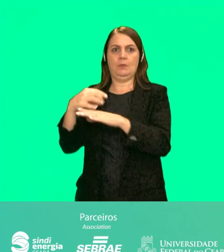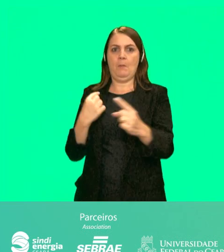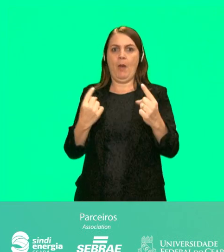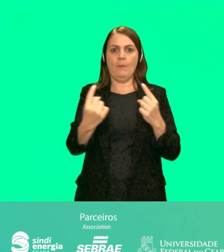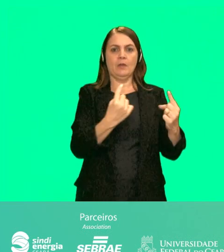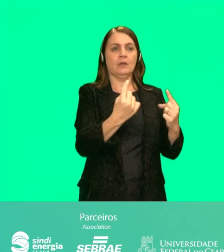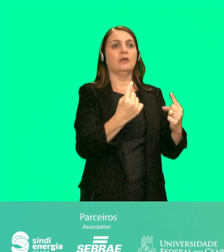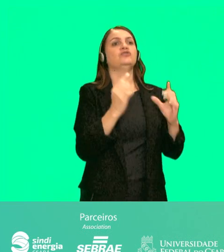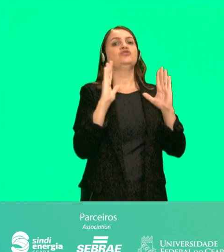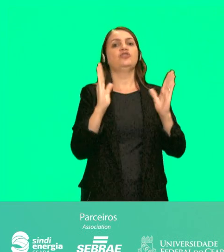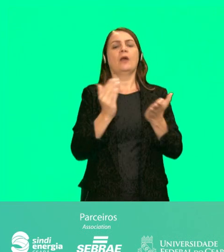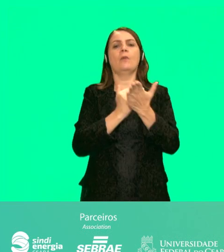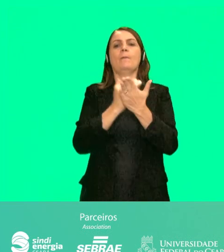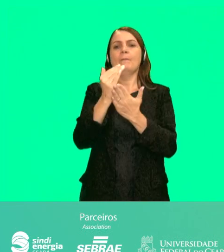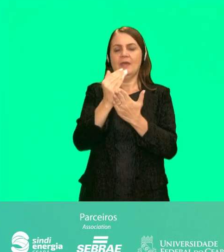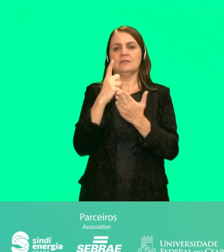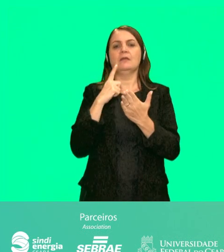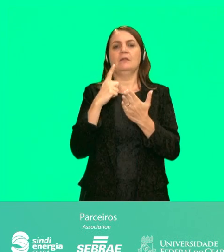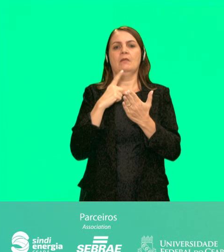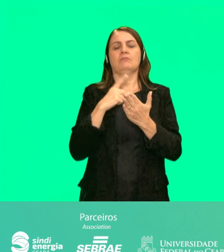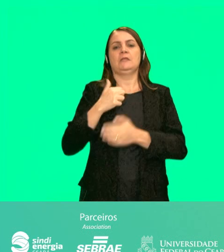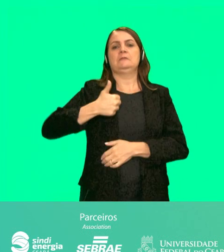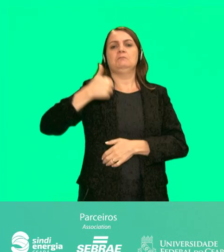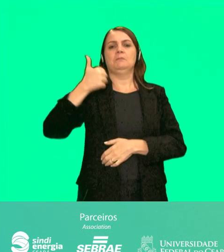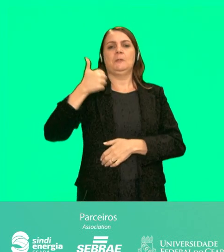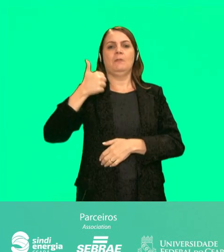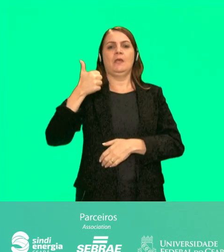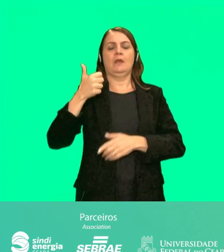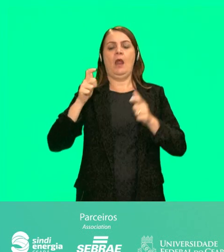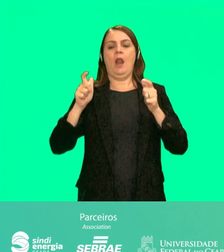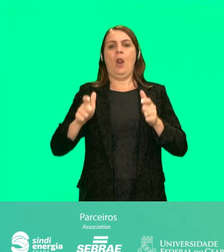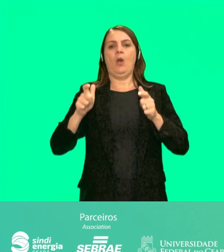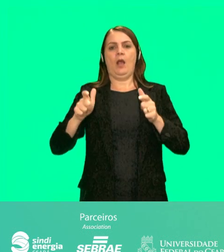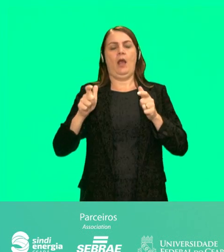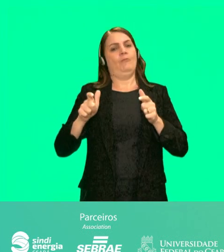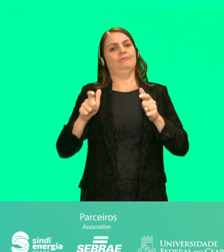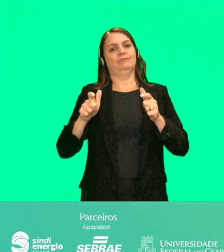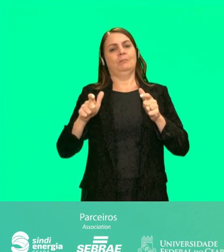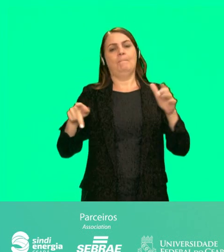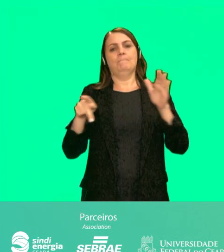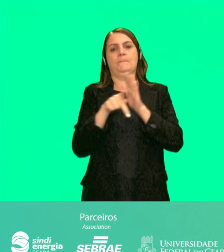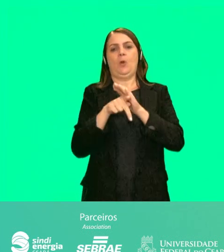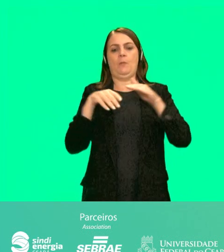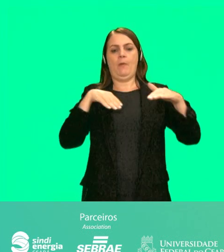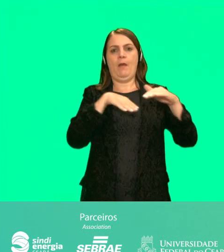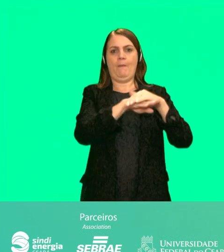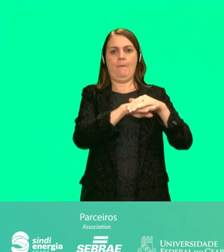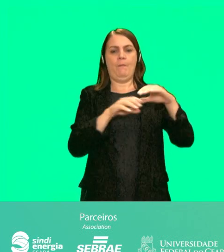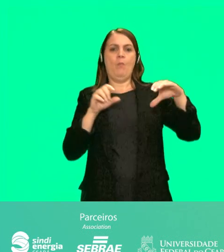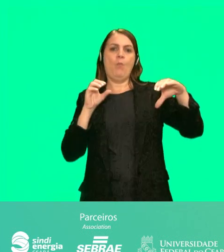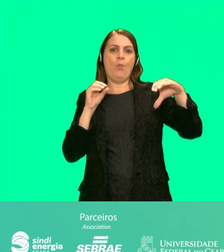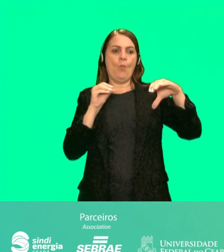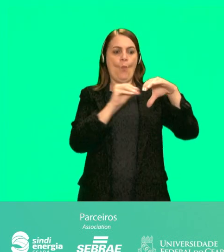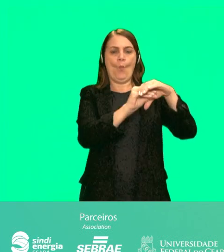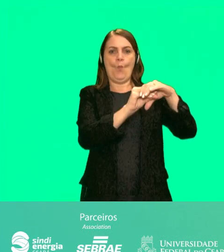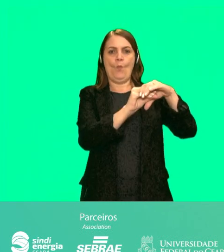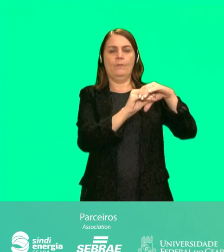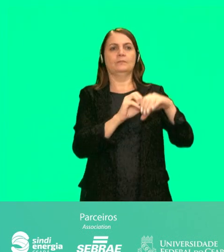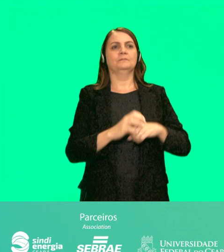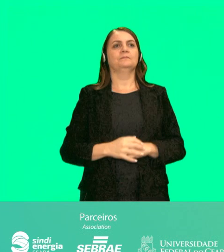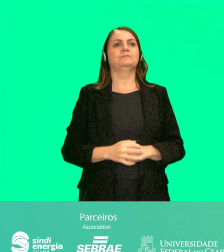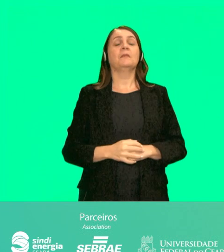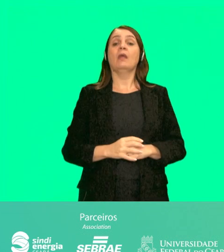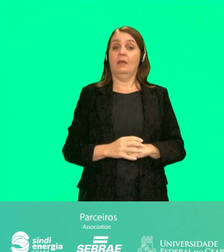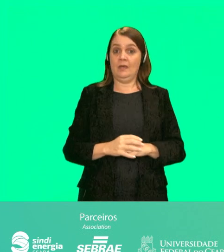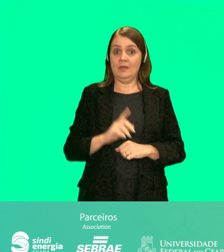stations estações de for abastecimento veicular battery juice no Nordeste, with também com Brazilian tecnologia technology. brasileira. And